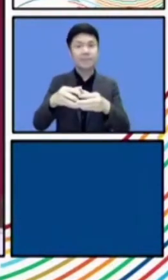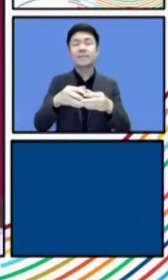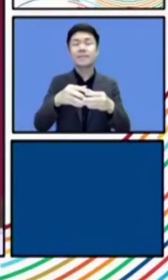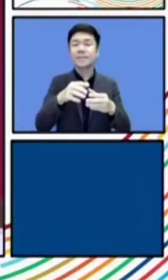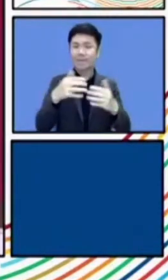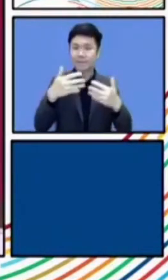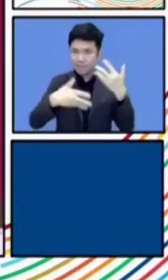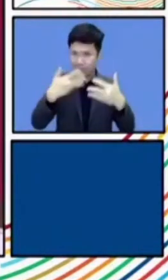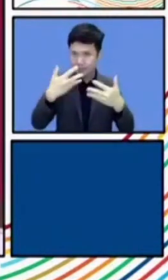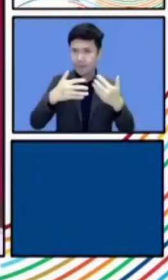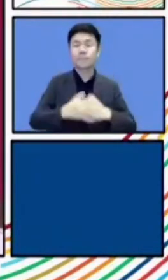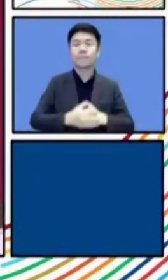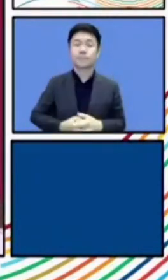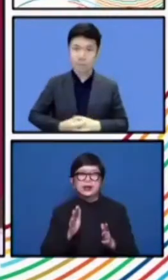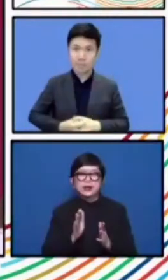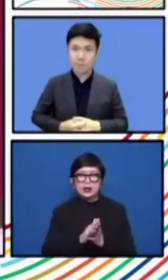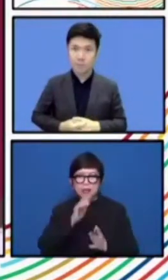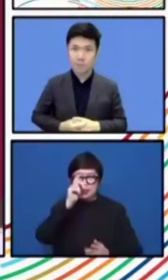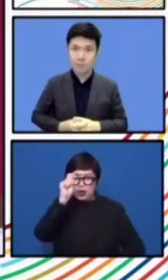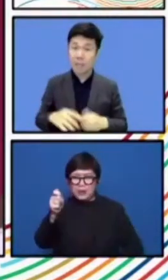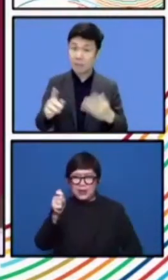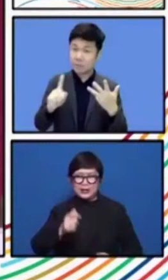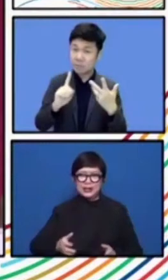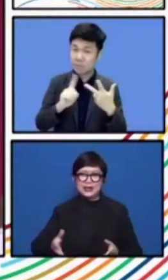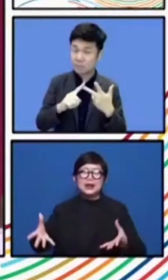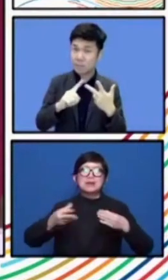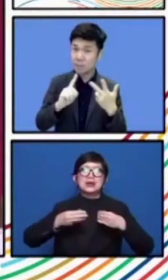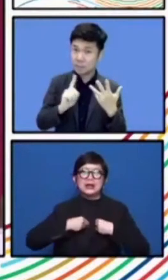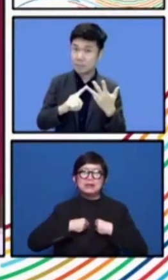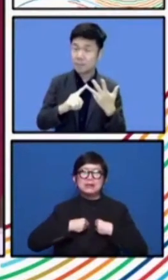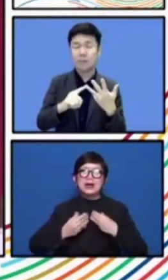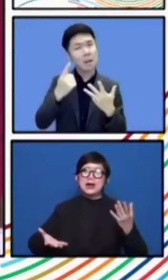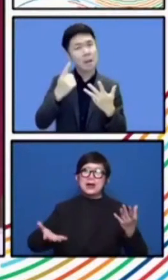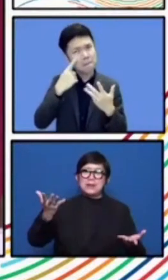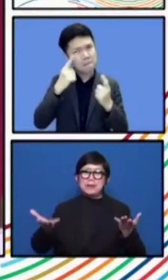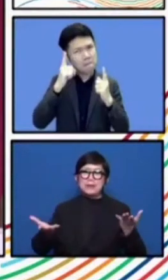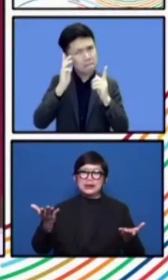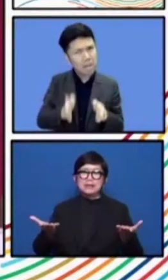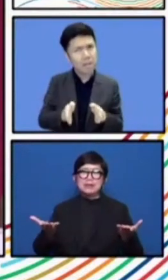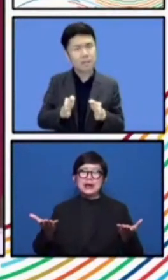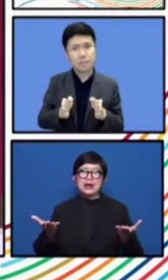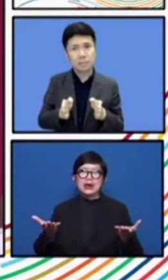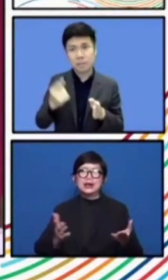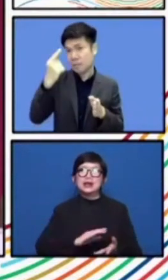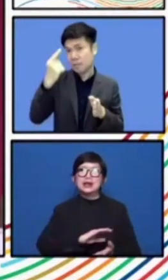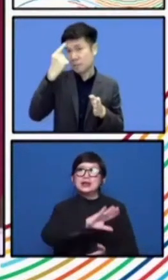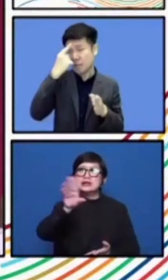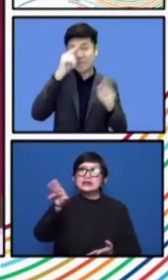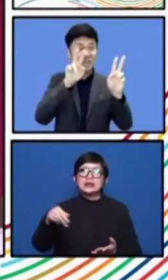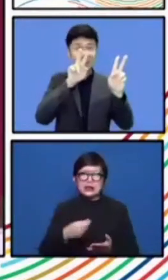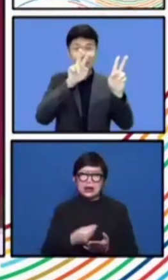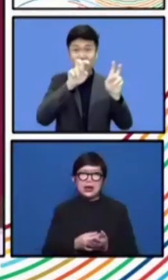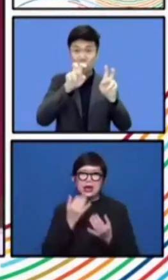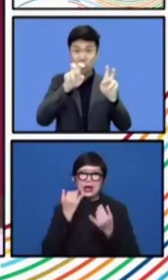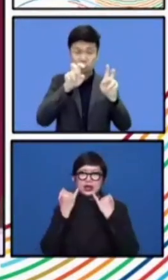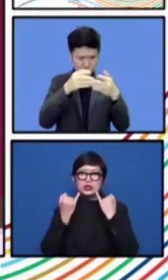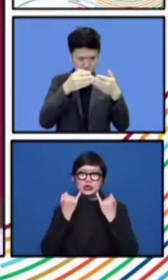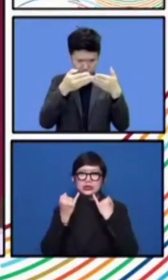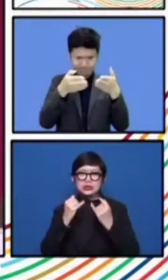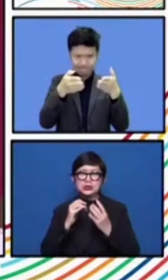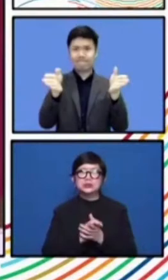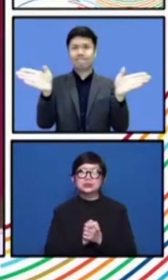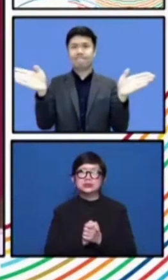respects and accepts and considers a court cuttings are issue stipulated by the